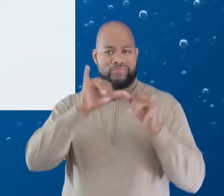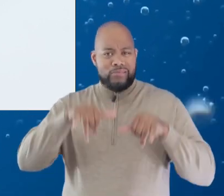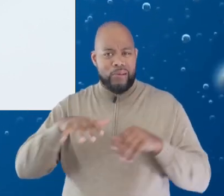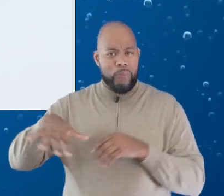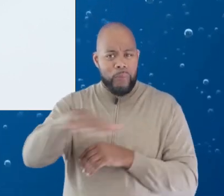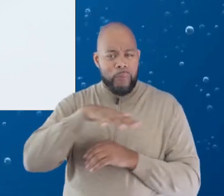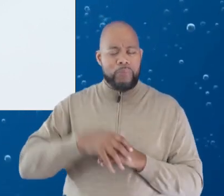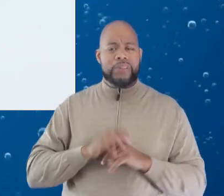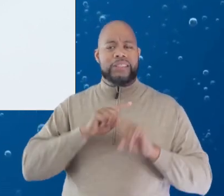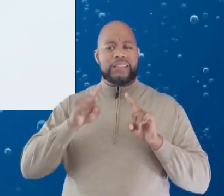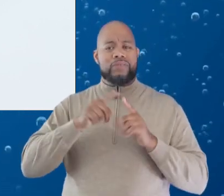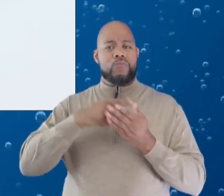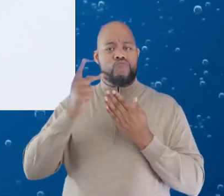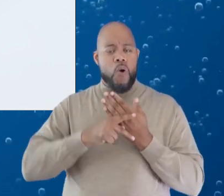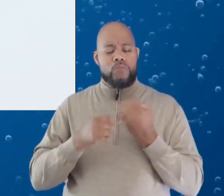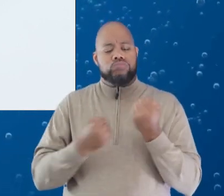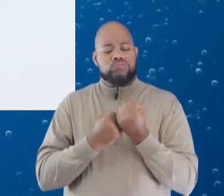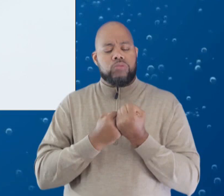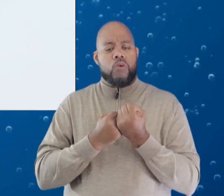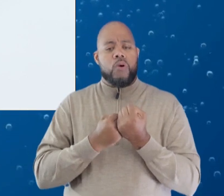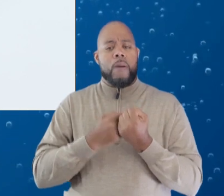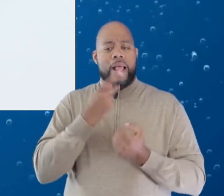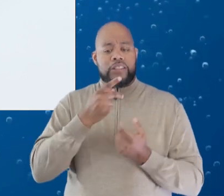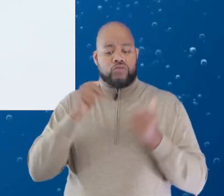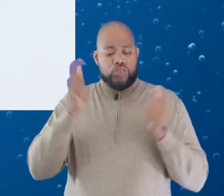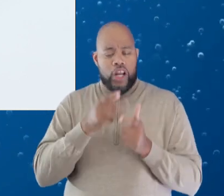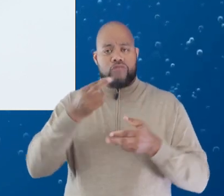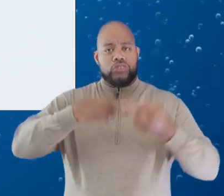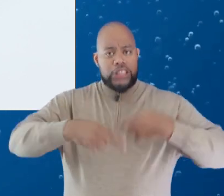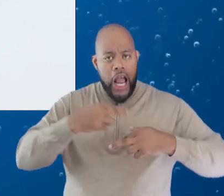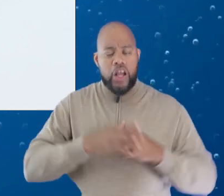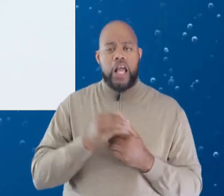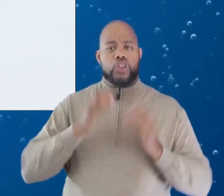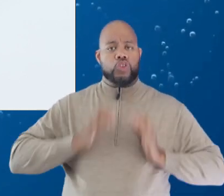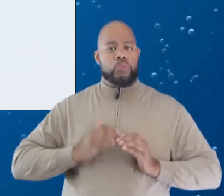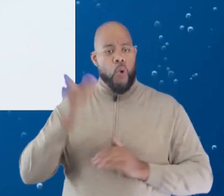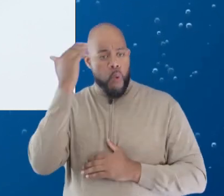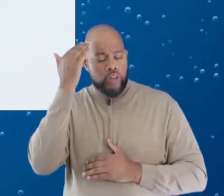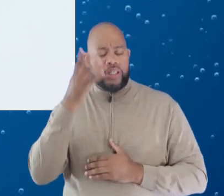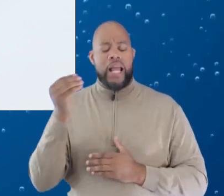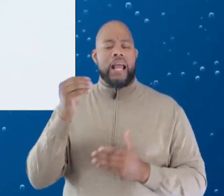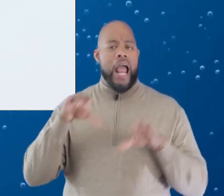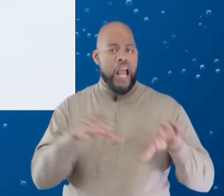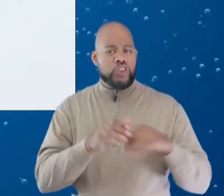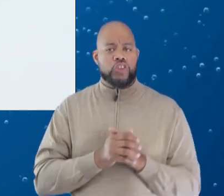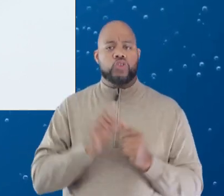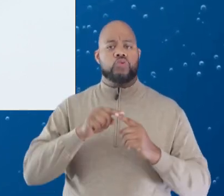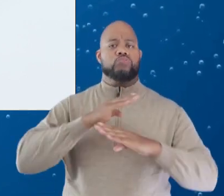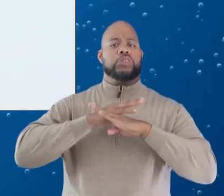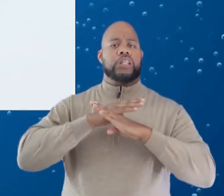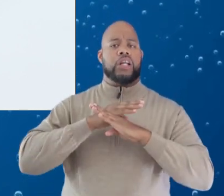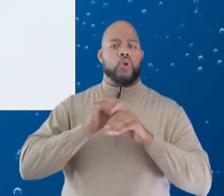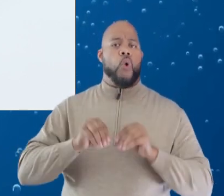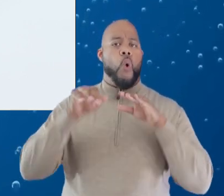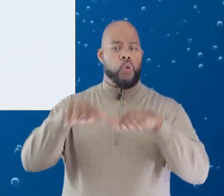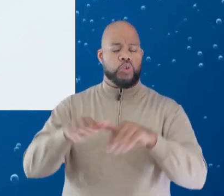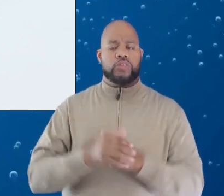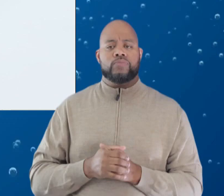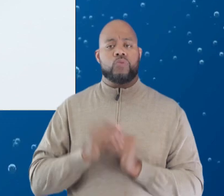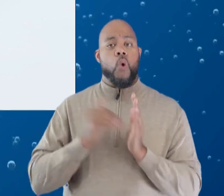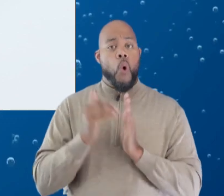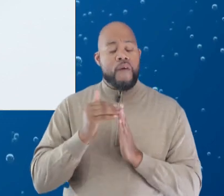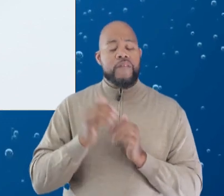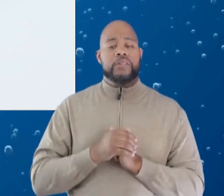ecosystems. Various initiatives promote plastic reduction and recycling and consumer awareness and action to protect the